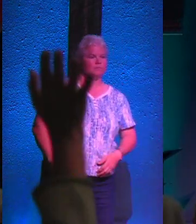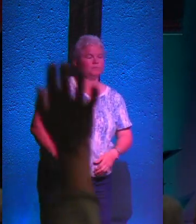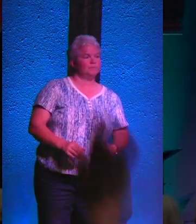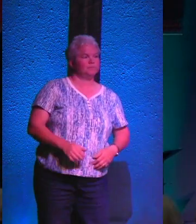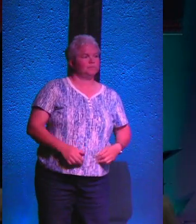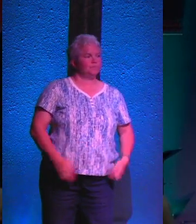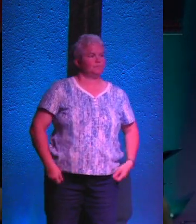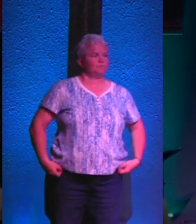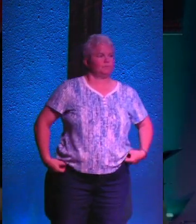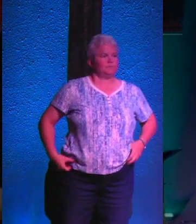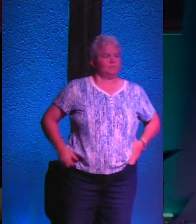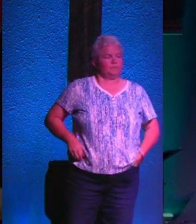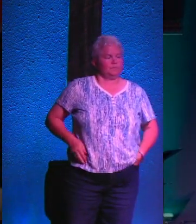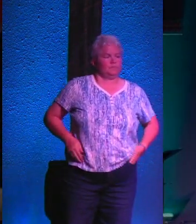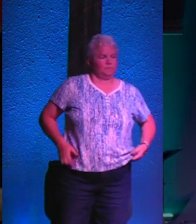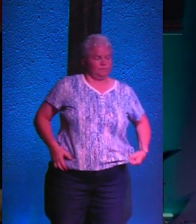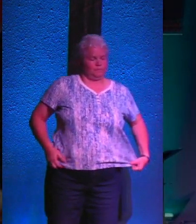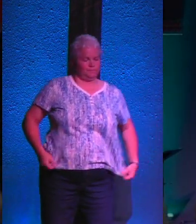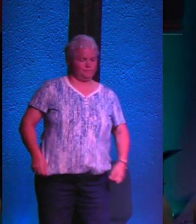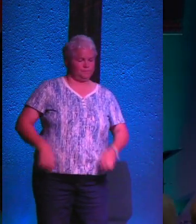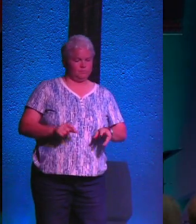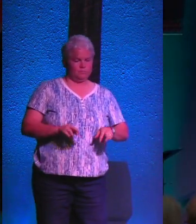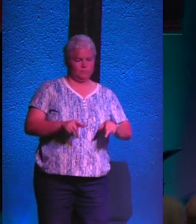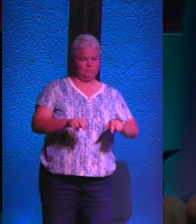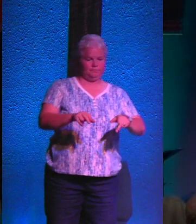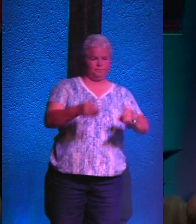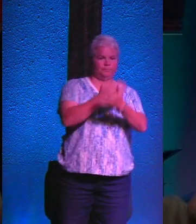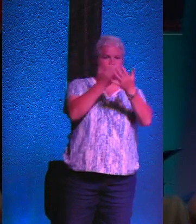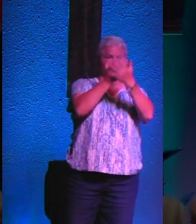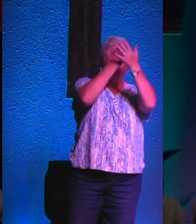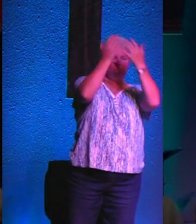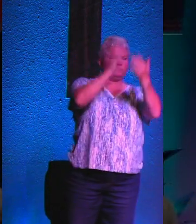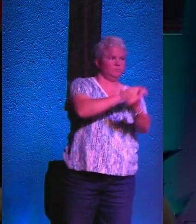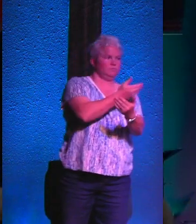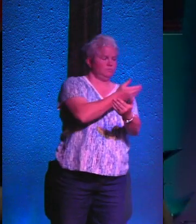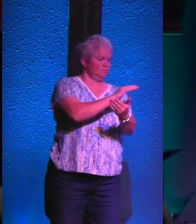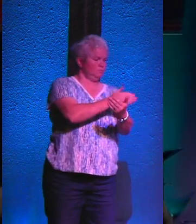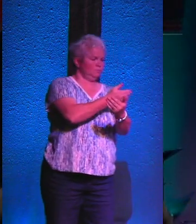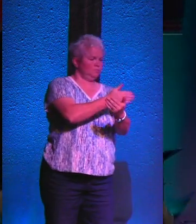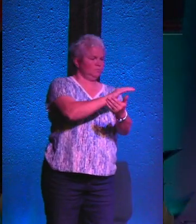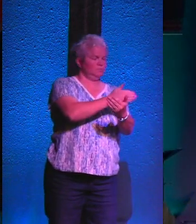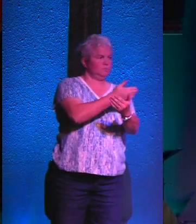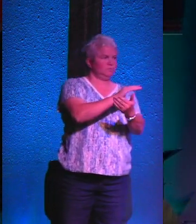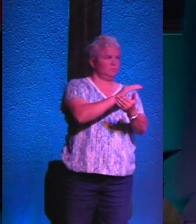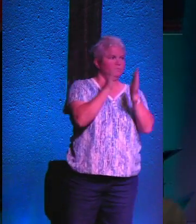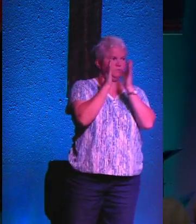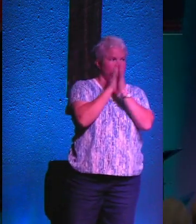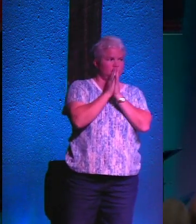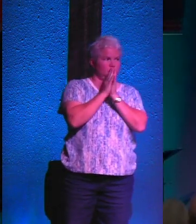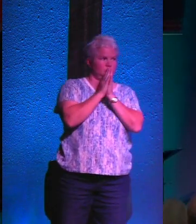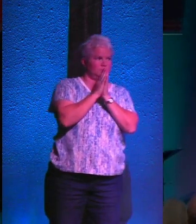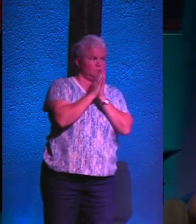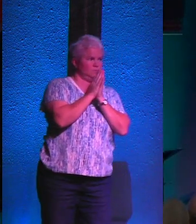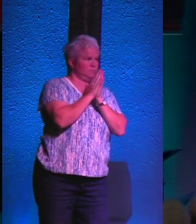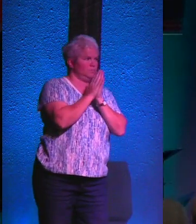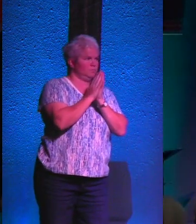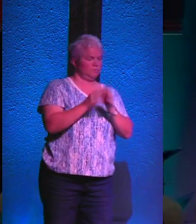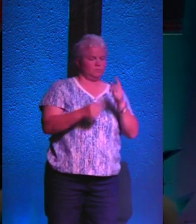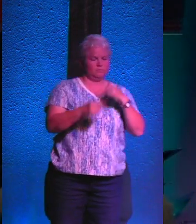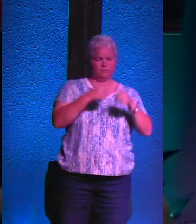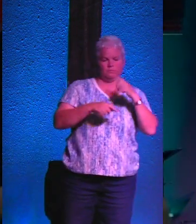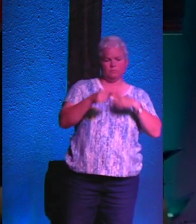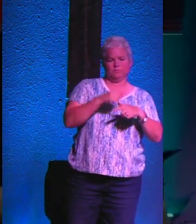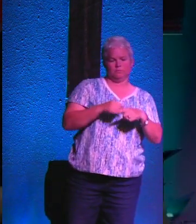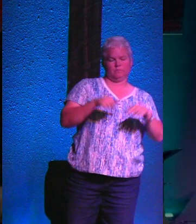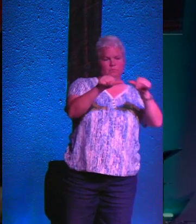that? I believe that, and I want to walk in it. So as we sing this song, after I pray, come on